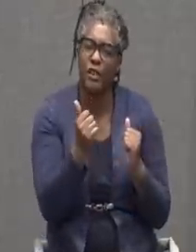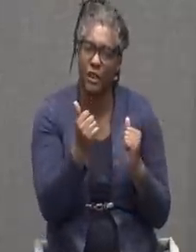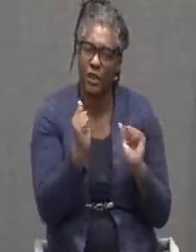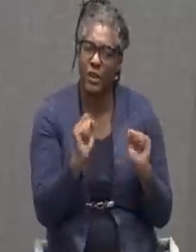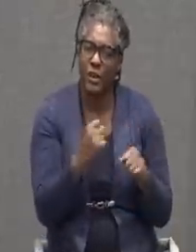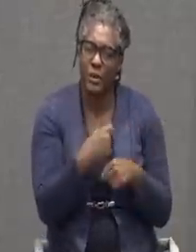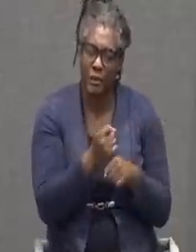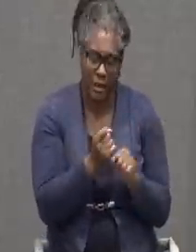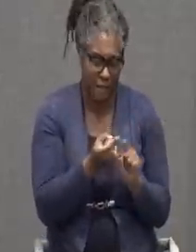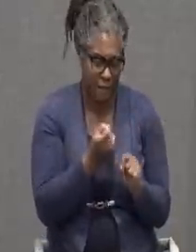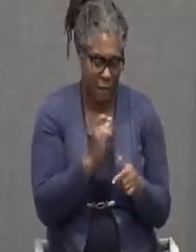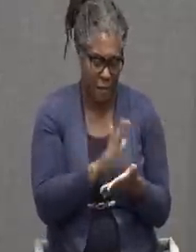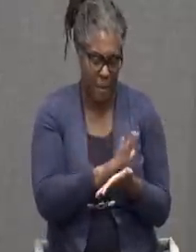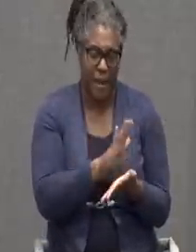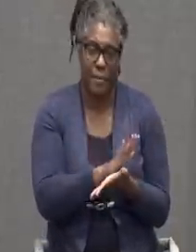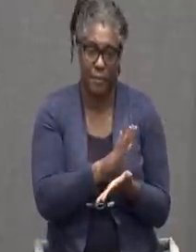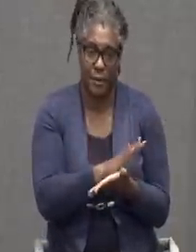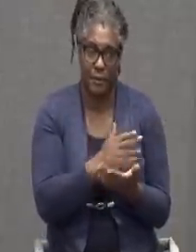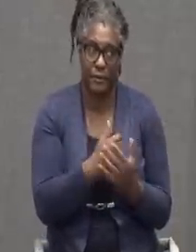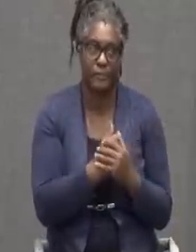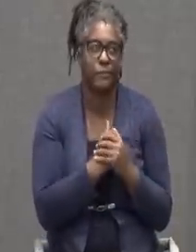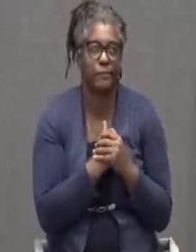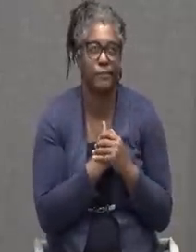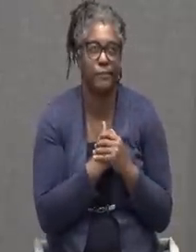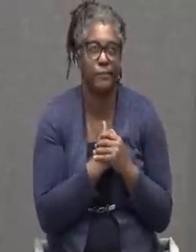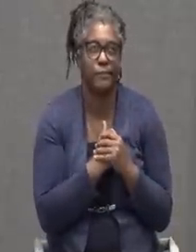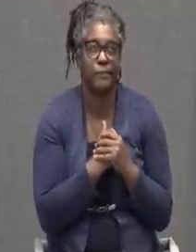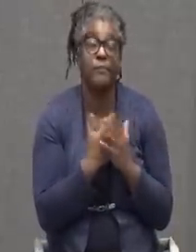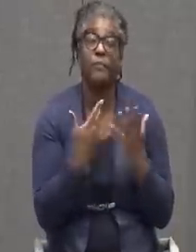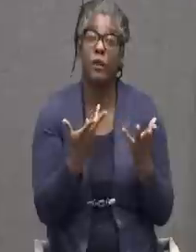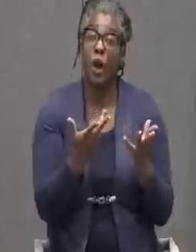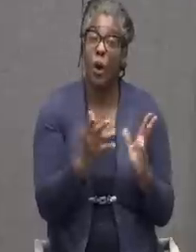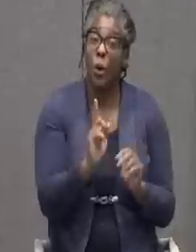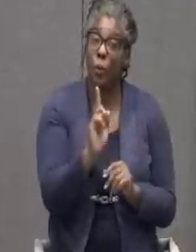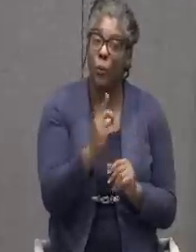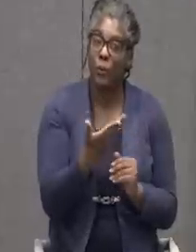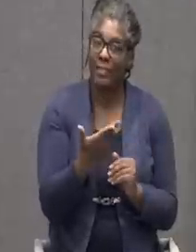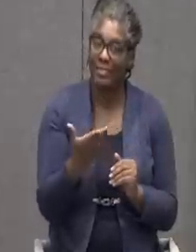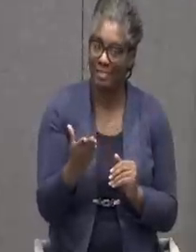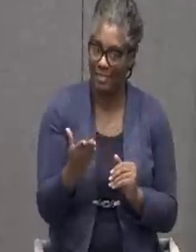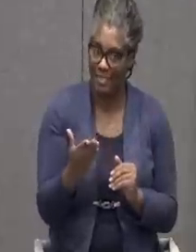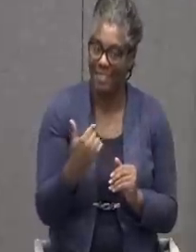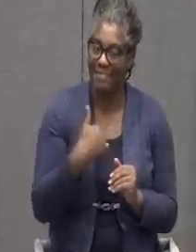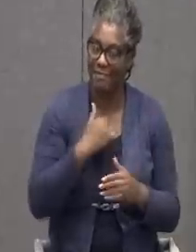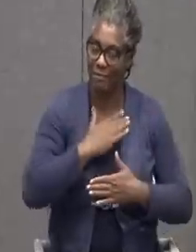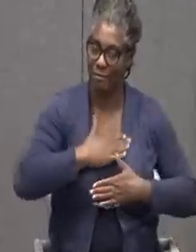Well, one of my favorite things to play on at the playground at our school